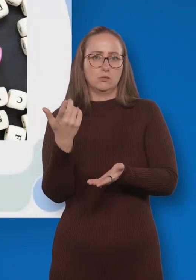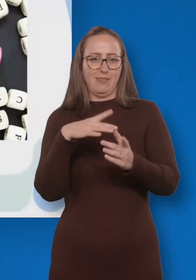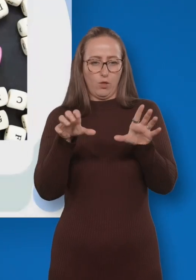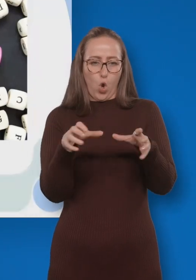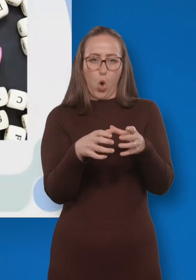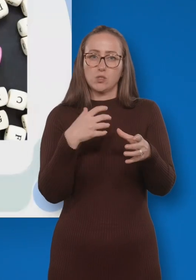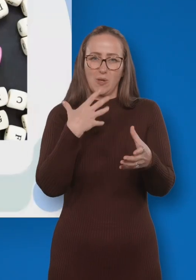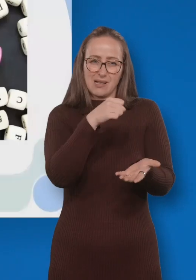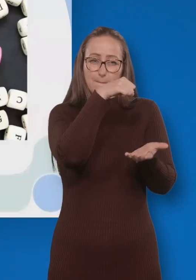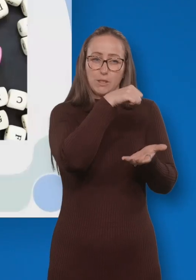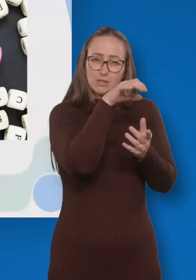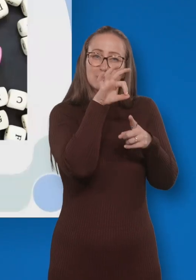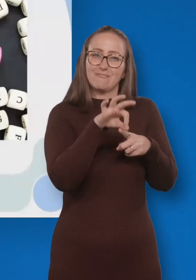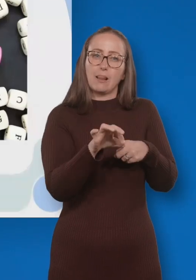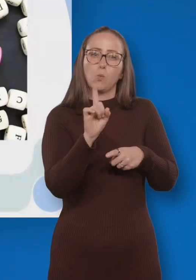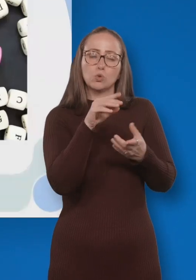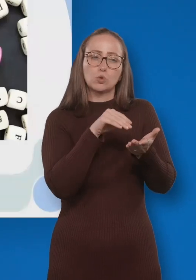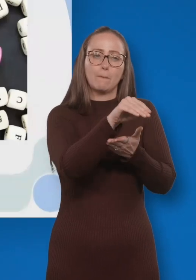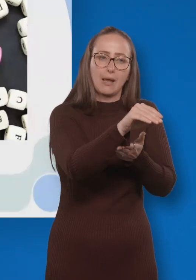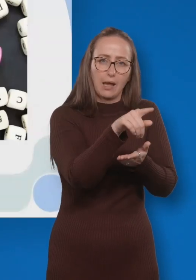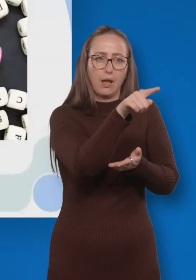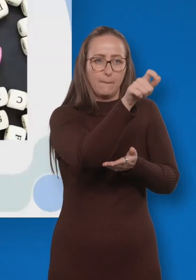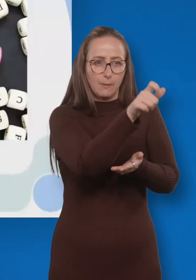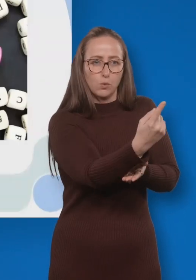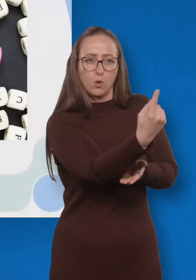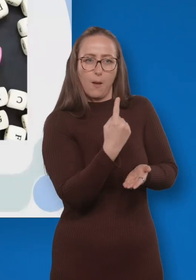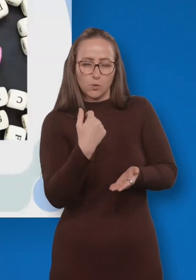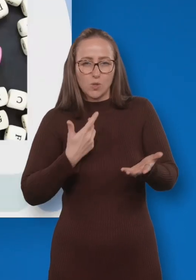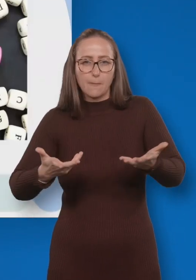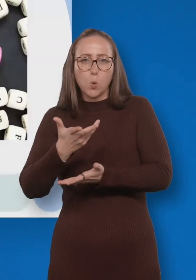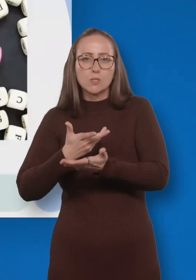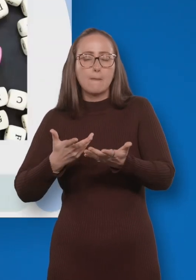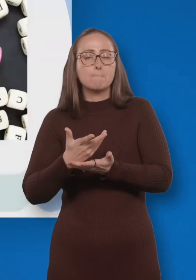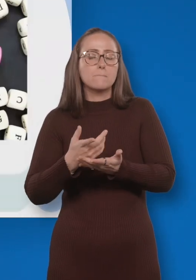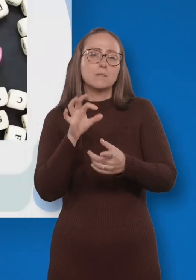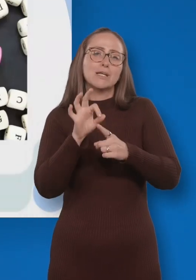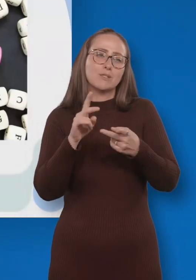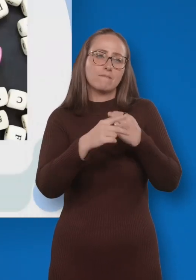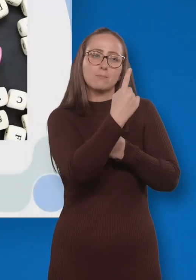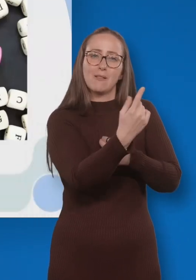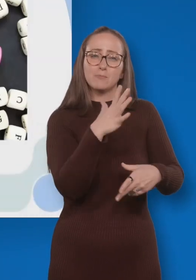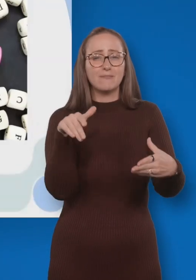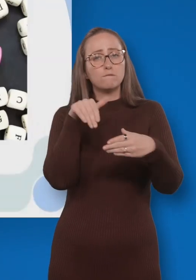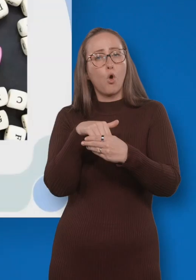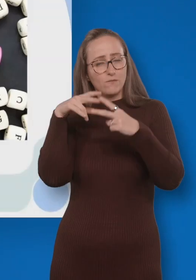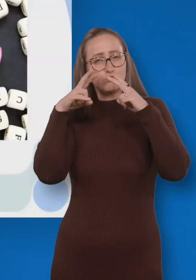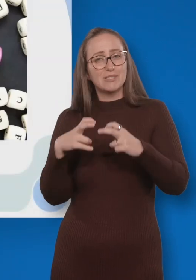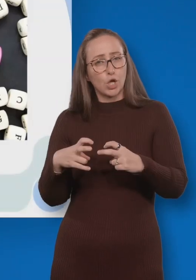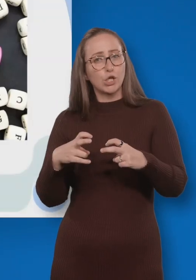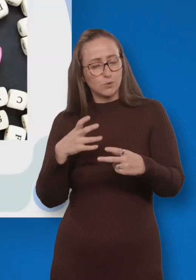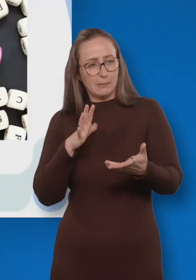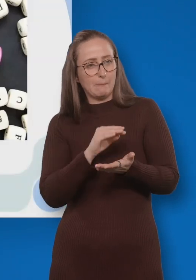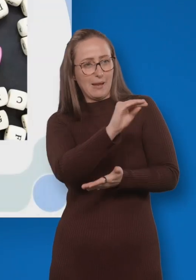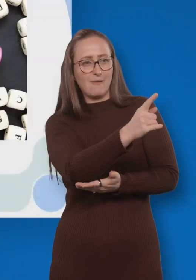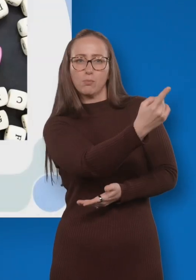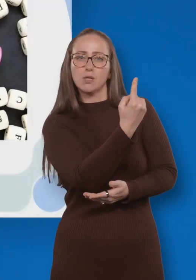budgeted specifically to pay for people to come to our symposium, especially if they've been involved in the research in